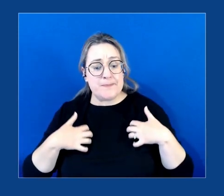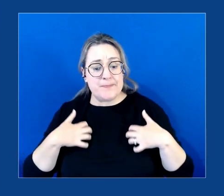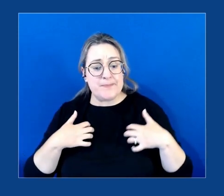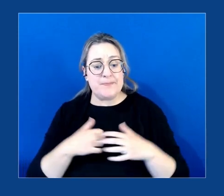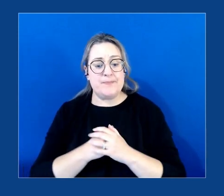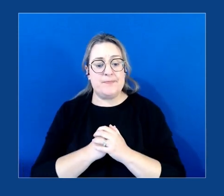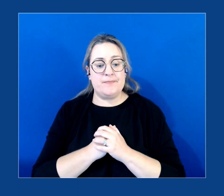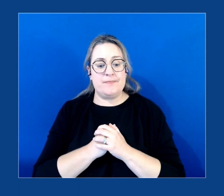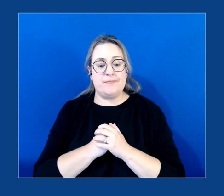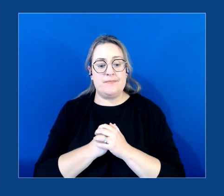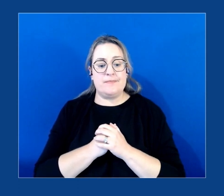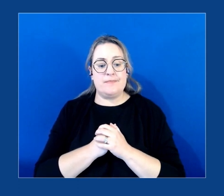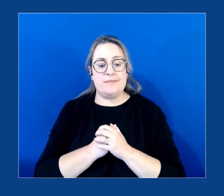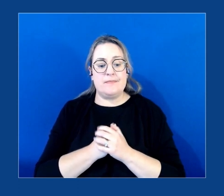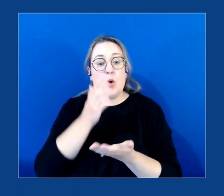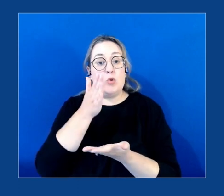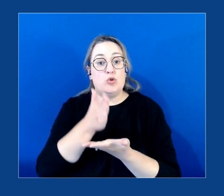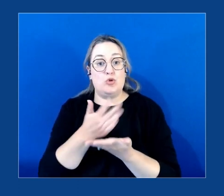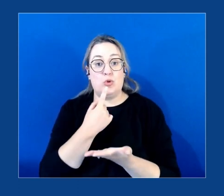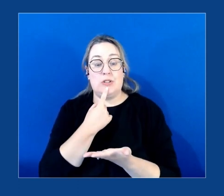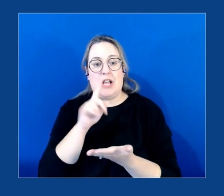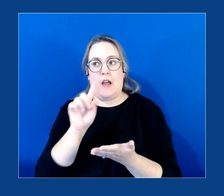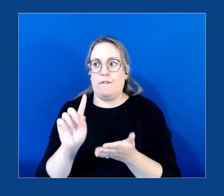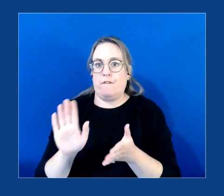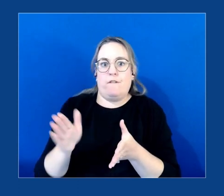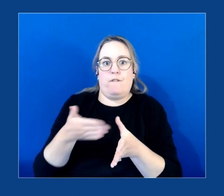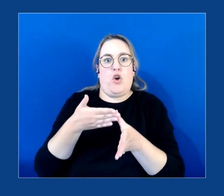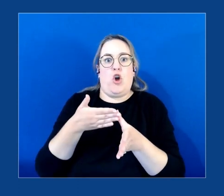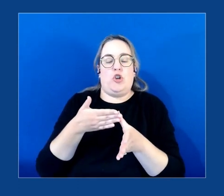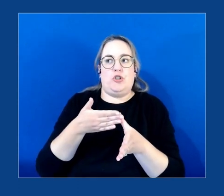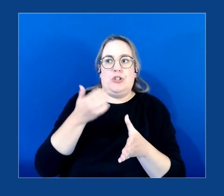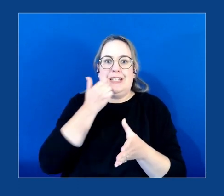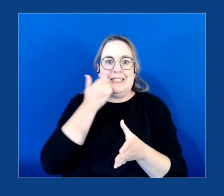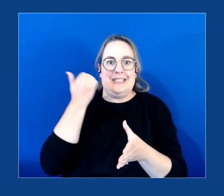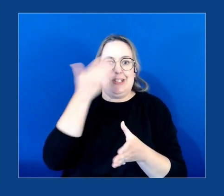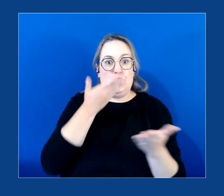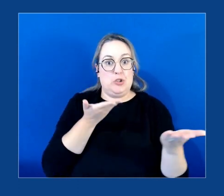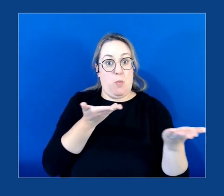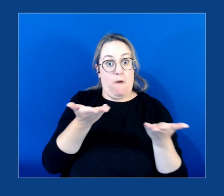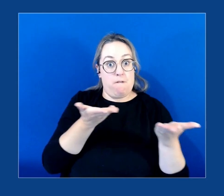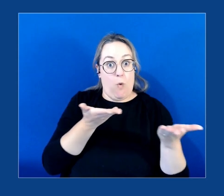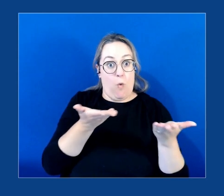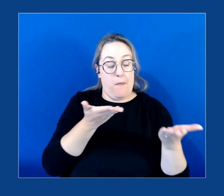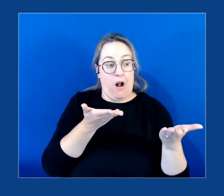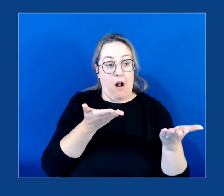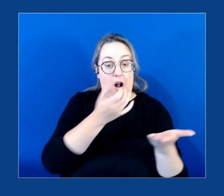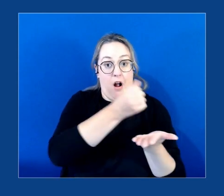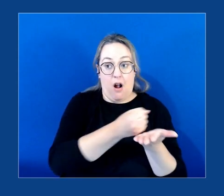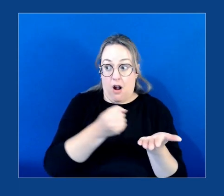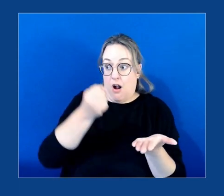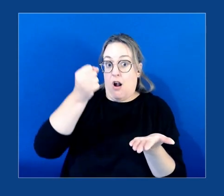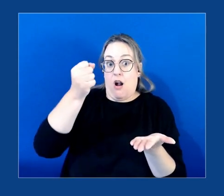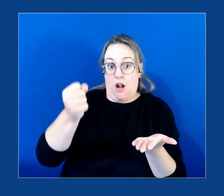I think it's true to say he's the first Indigenous performer who has actually been a performer and scholar who has